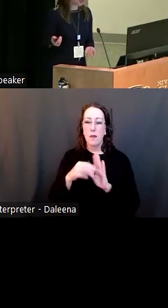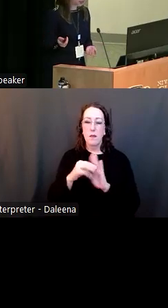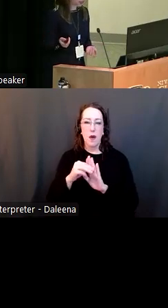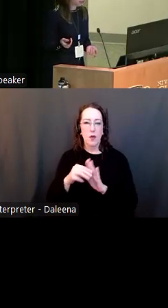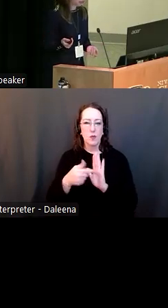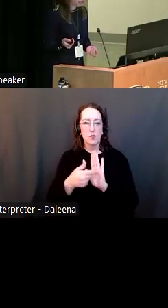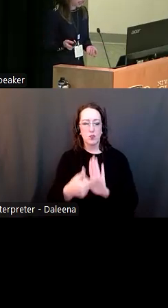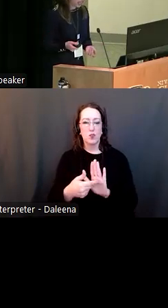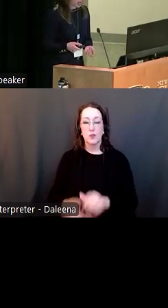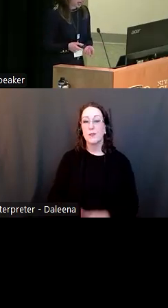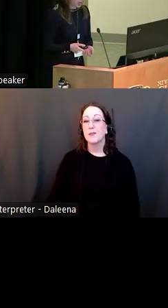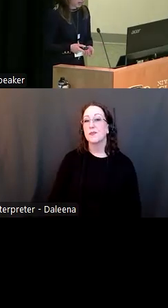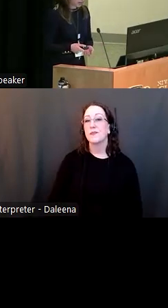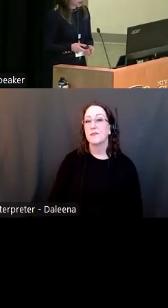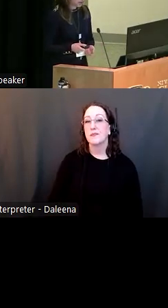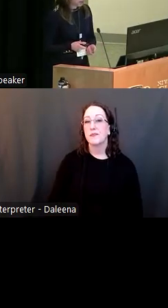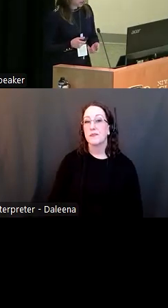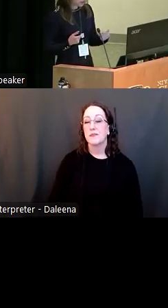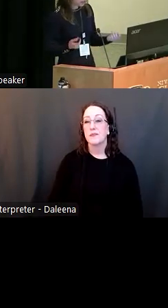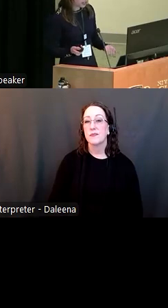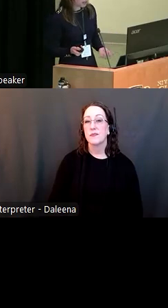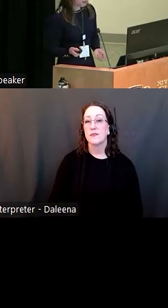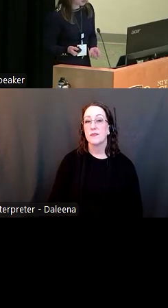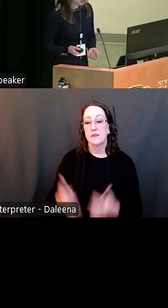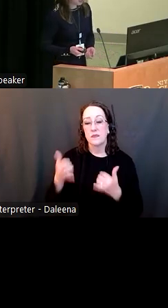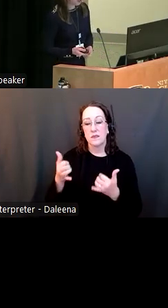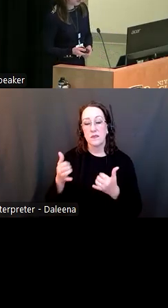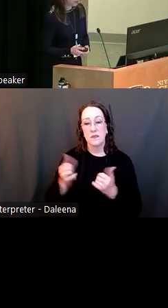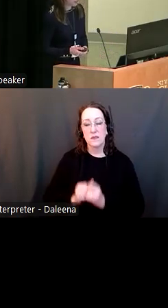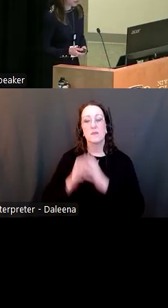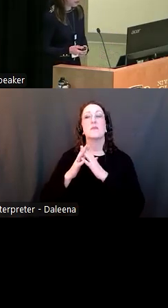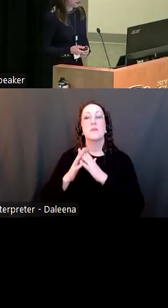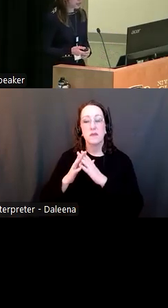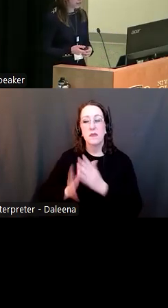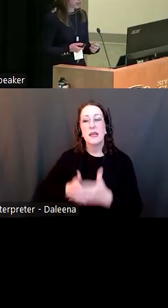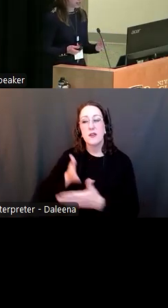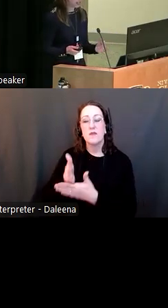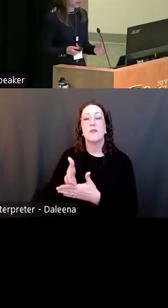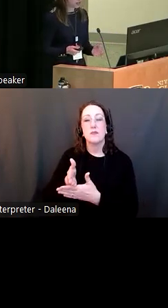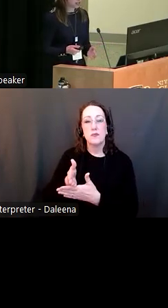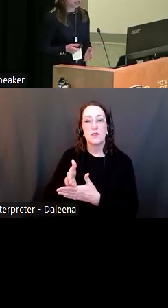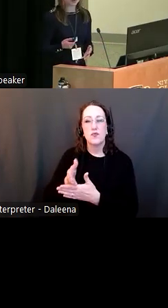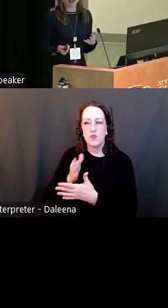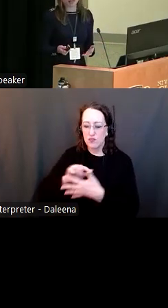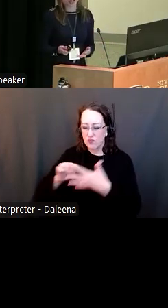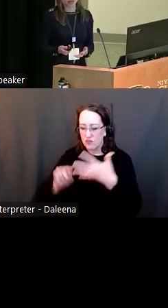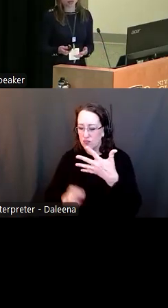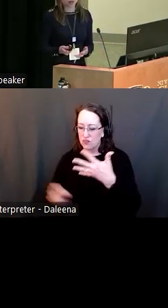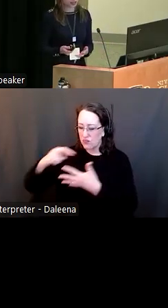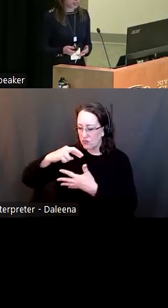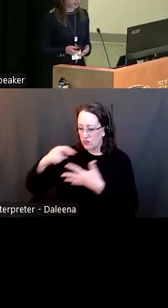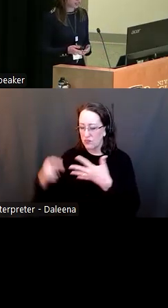you earlier. So currently implemented interventions were rated by clinicians as somewhat